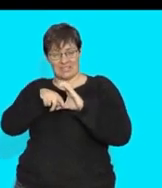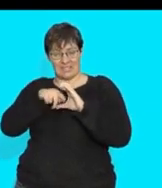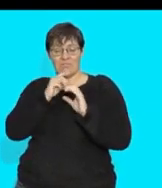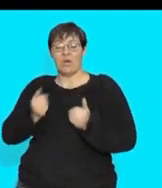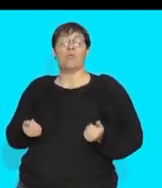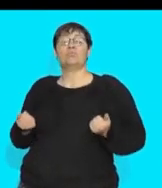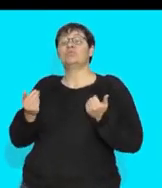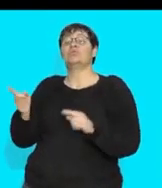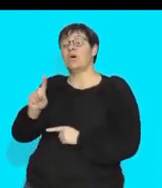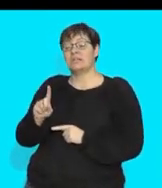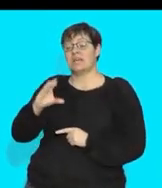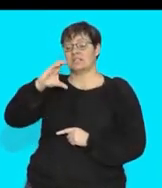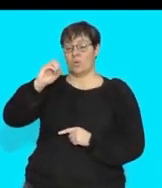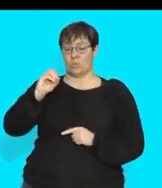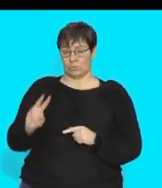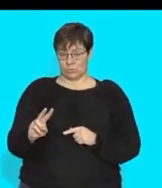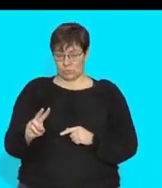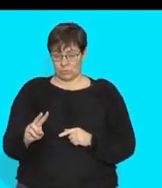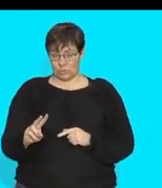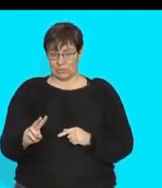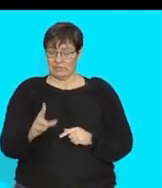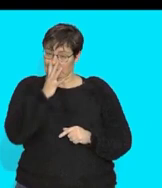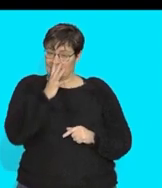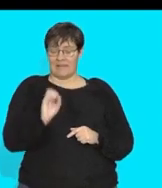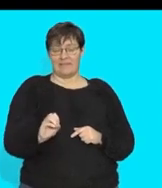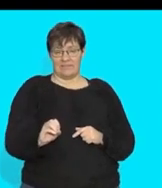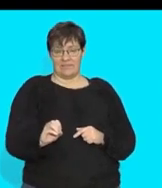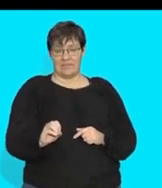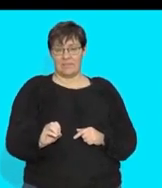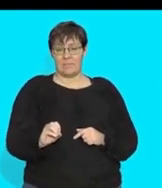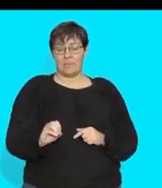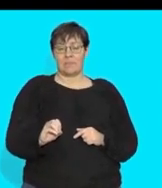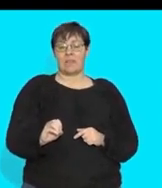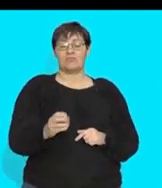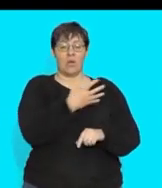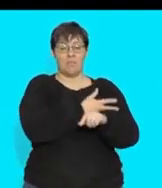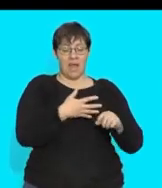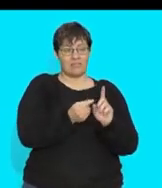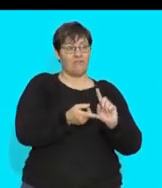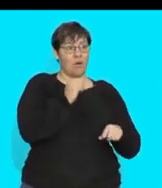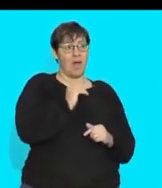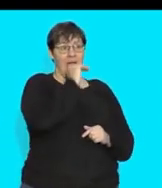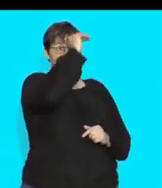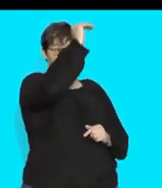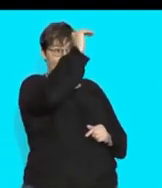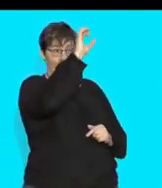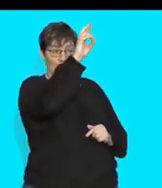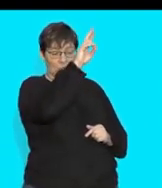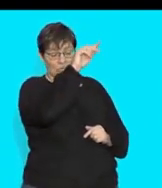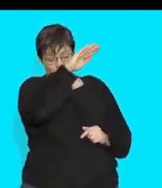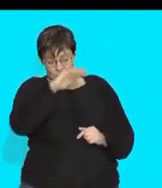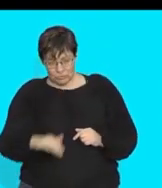carbon dioxide. So the blood, the oxygen, goes from a high concentration in the blood to a